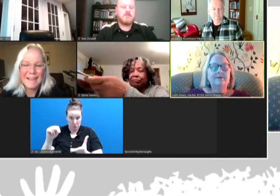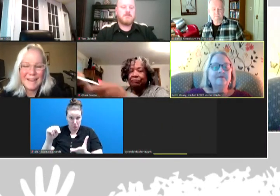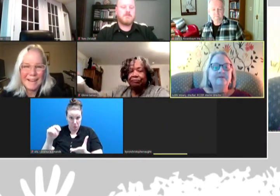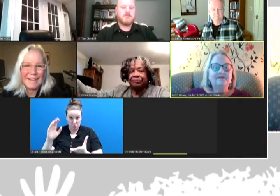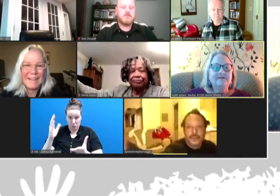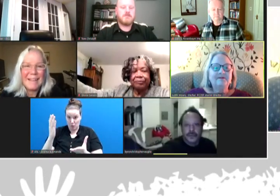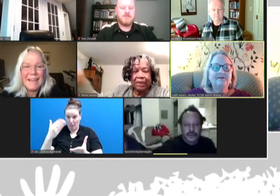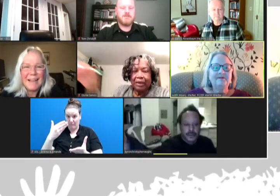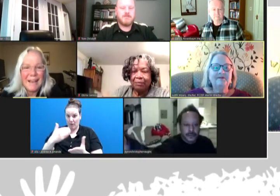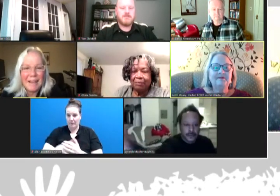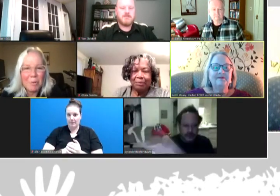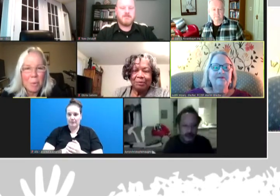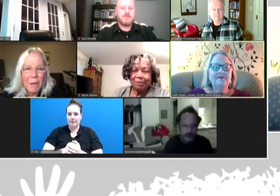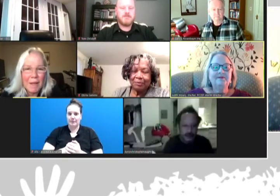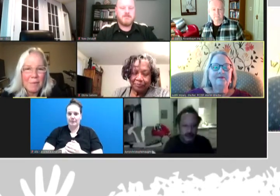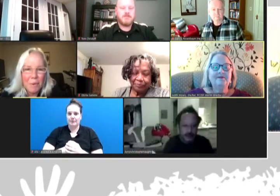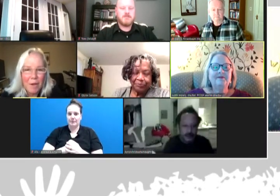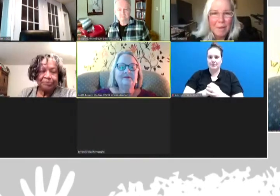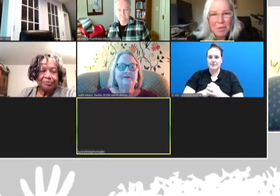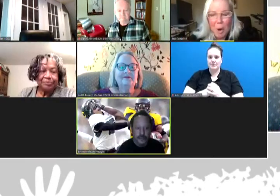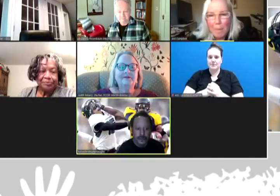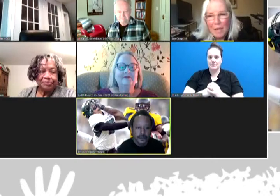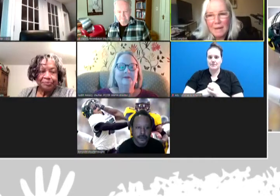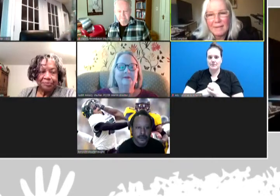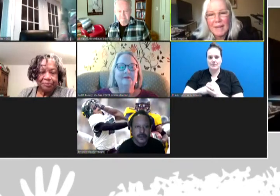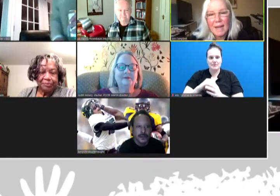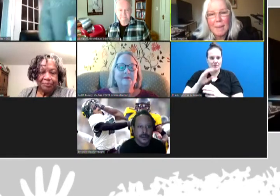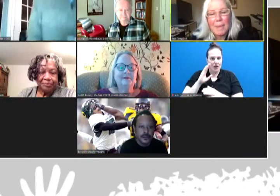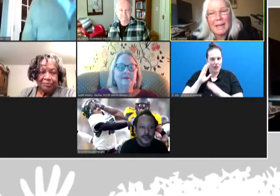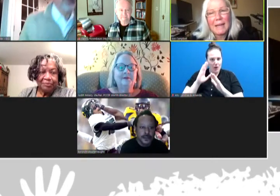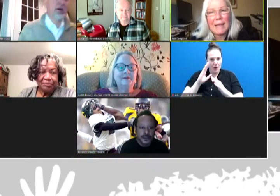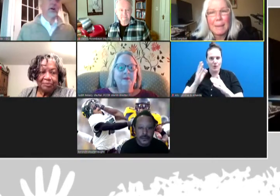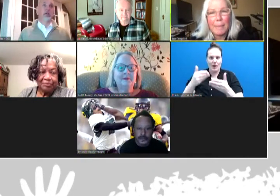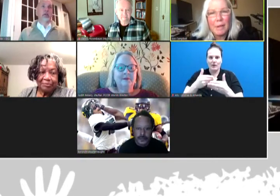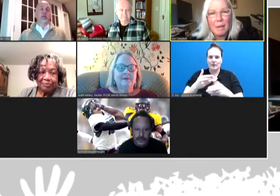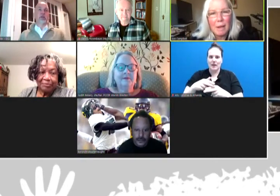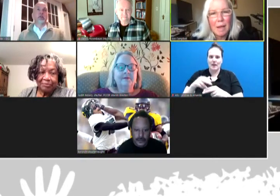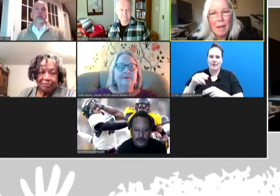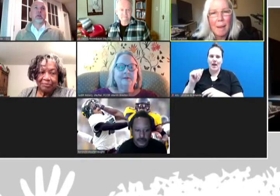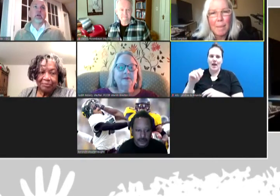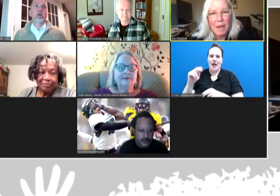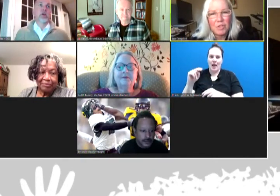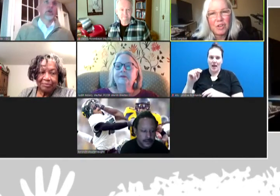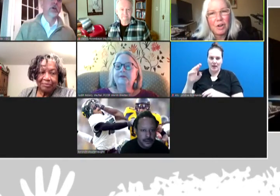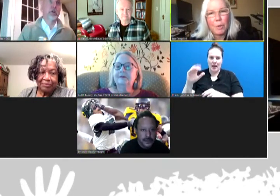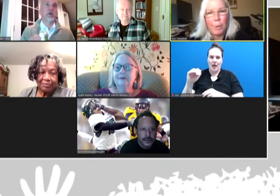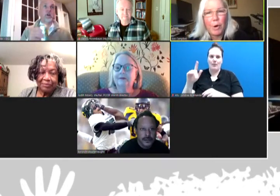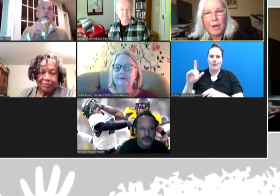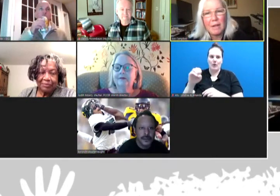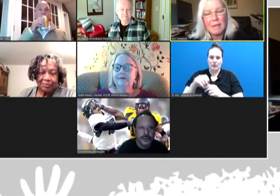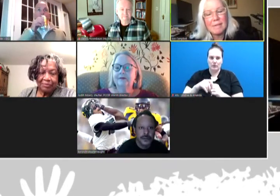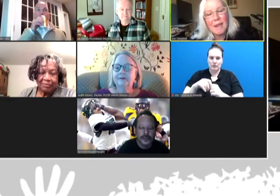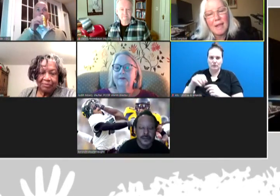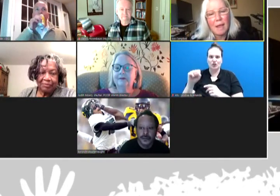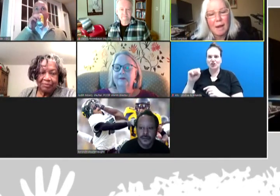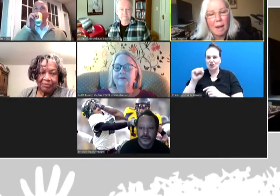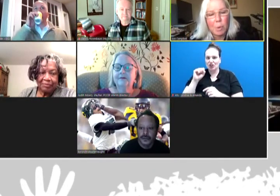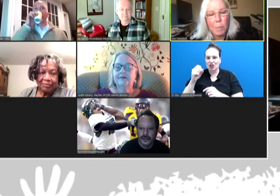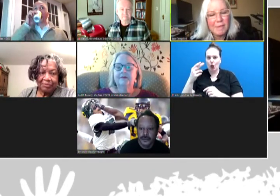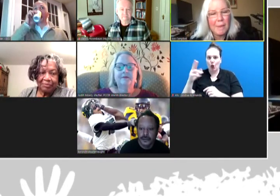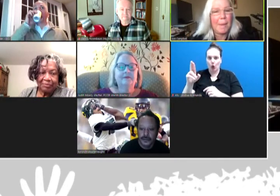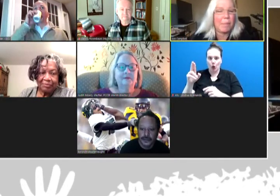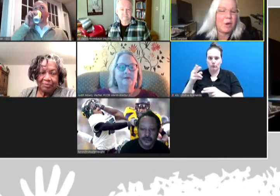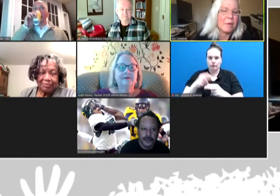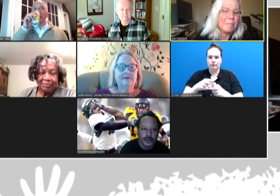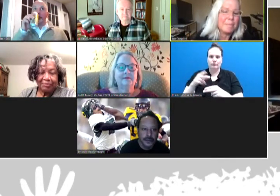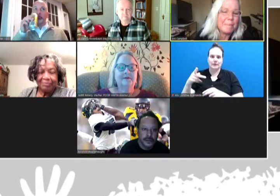of me. Hi, everyone. Welcome to our meeting tonight. I'm Anne Campbell. I use she, her pronouns, and I'm a